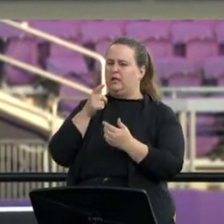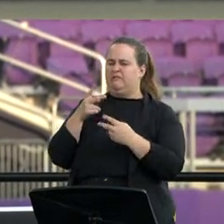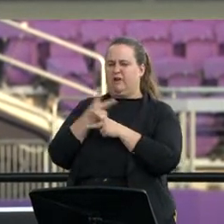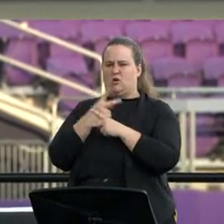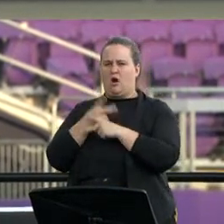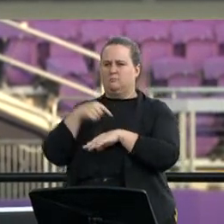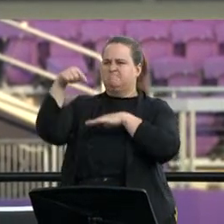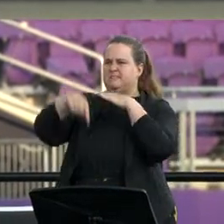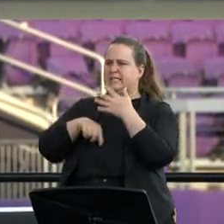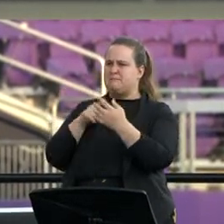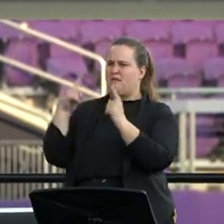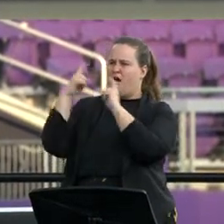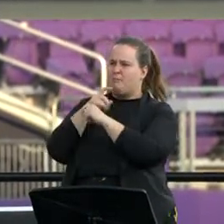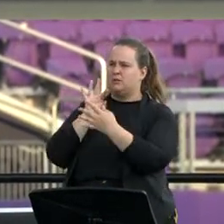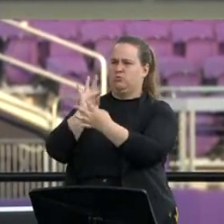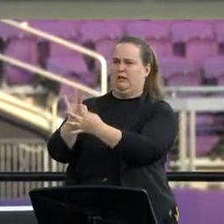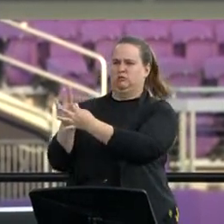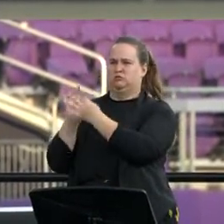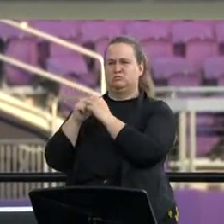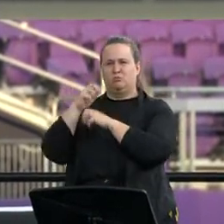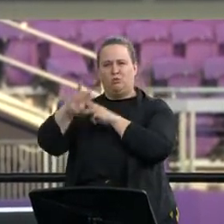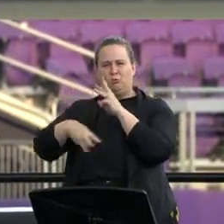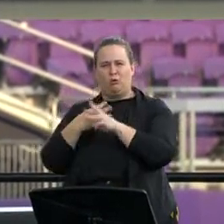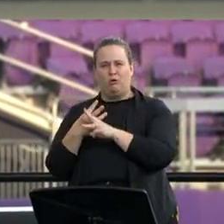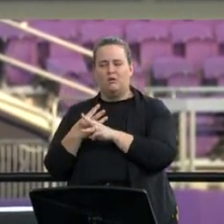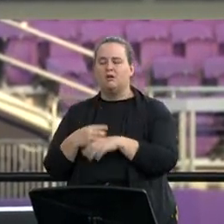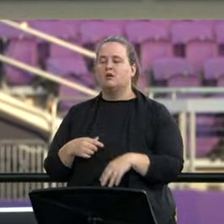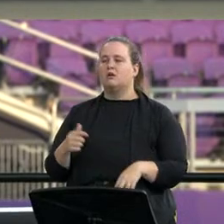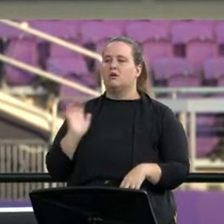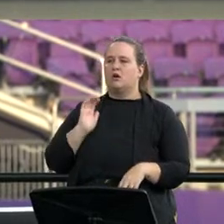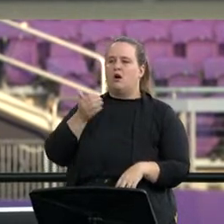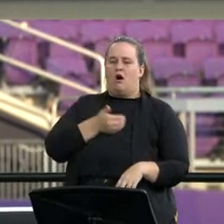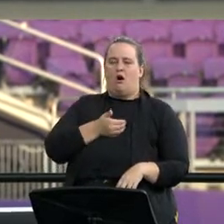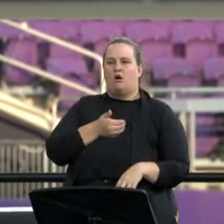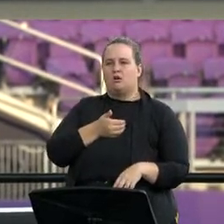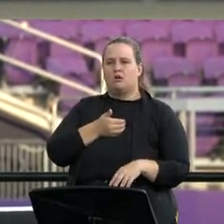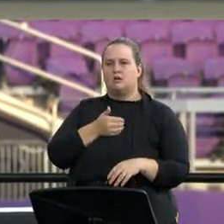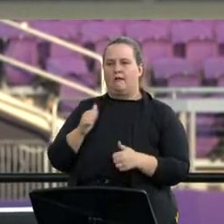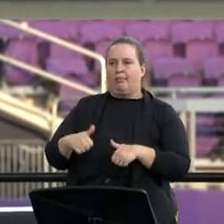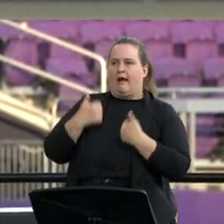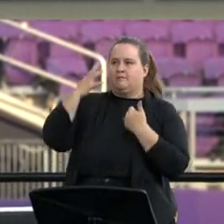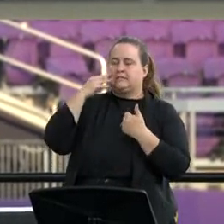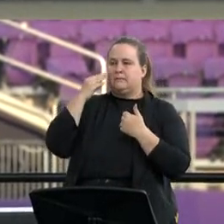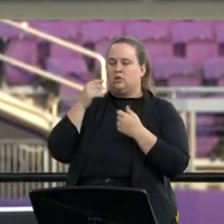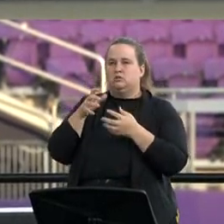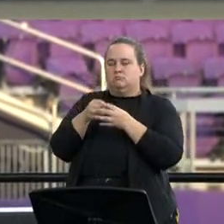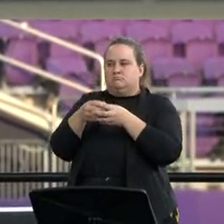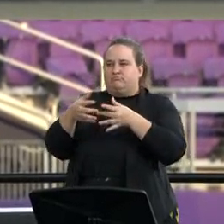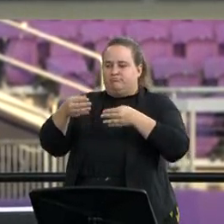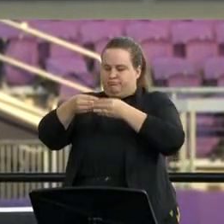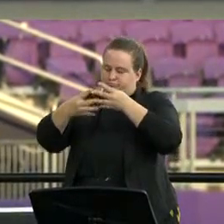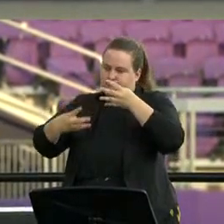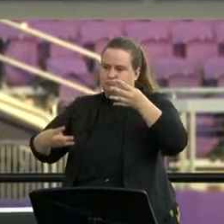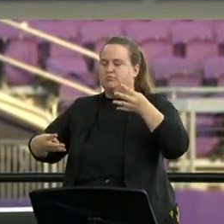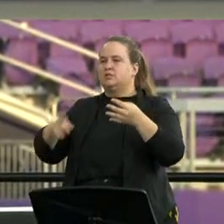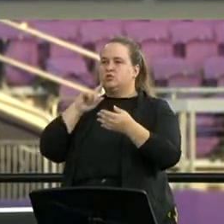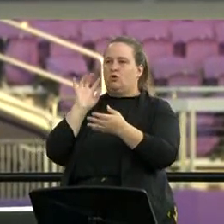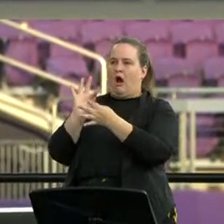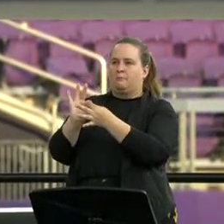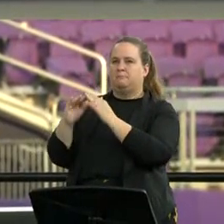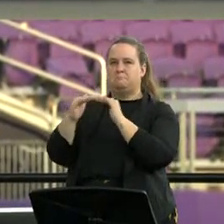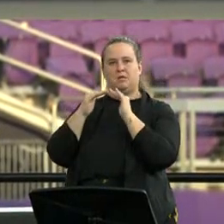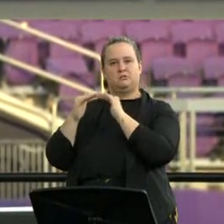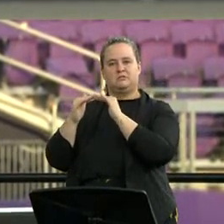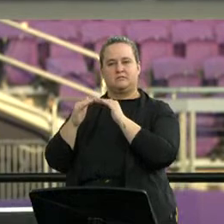relationships with those around us. We expand our repertoire of life experiences to better relate to and understand our